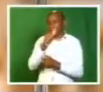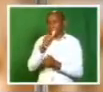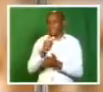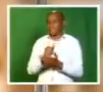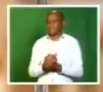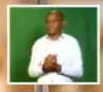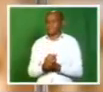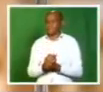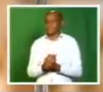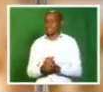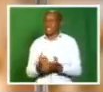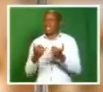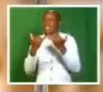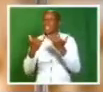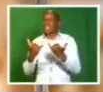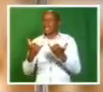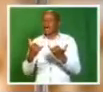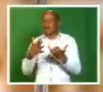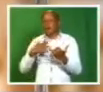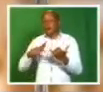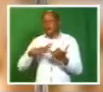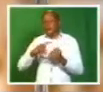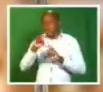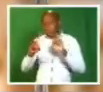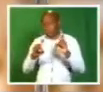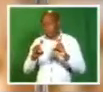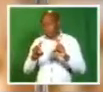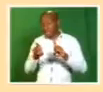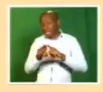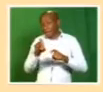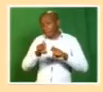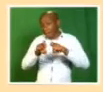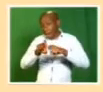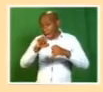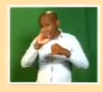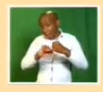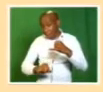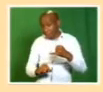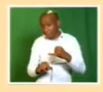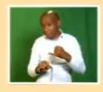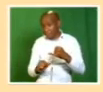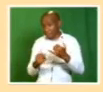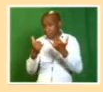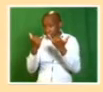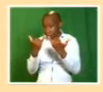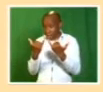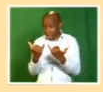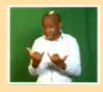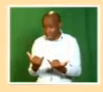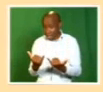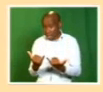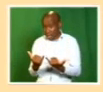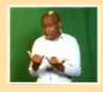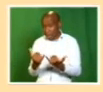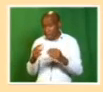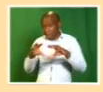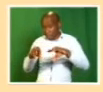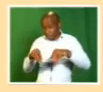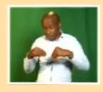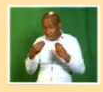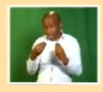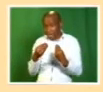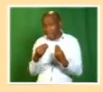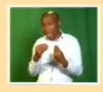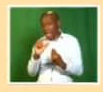So here is another question, learners. It's an exam question. This one, it's asking you to find the coordinates of